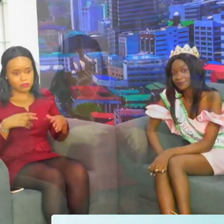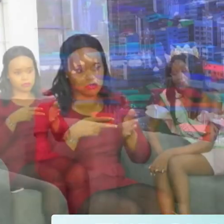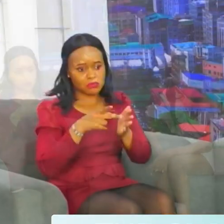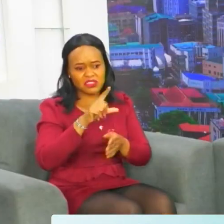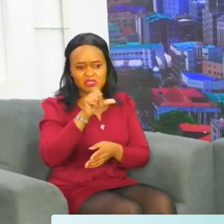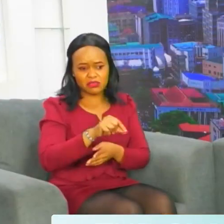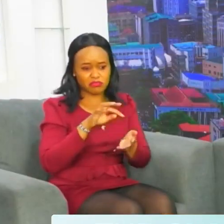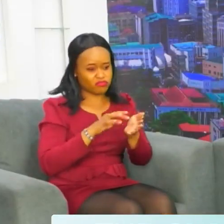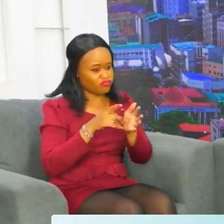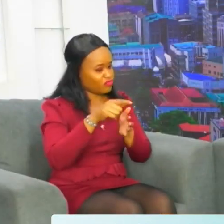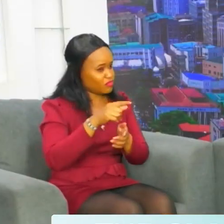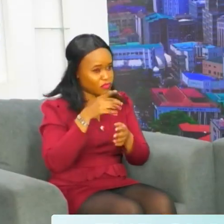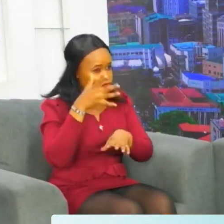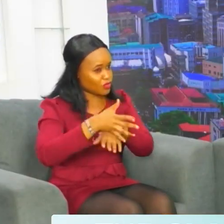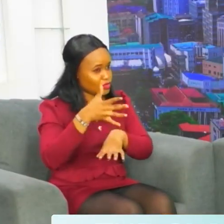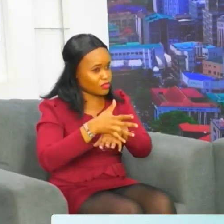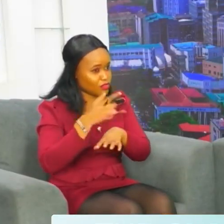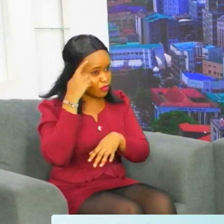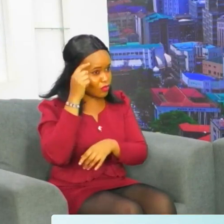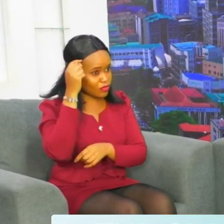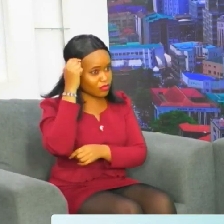I know many people